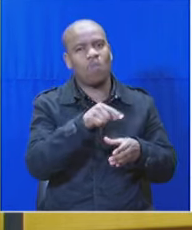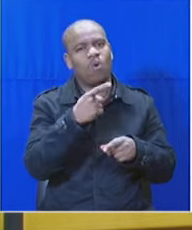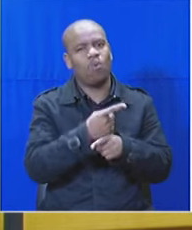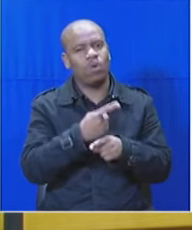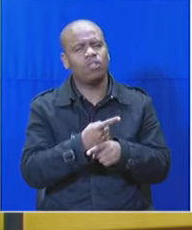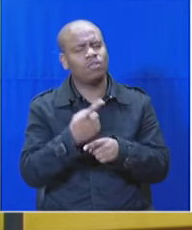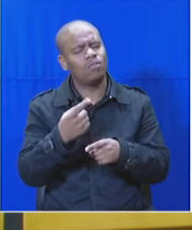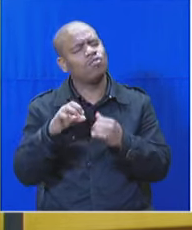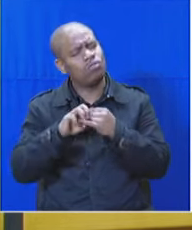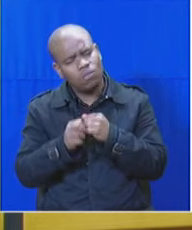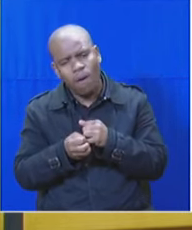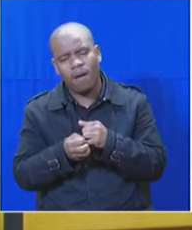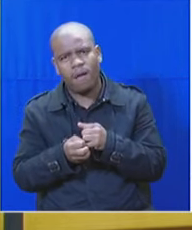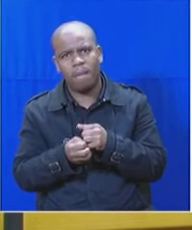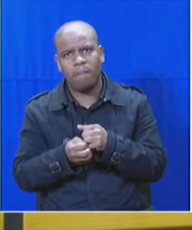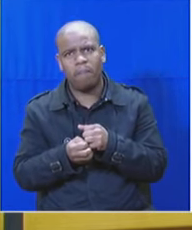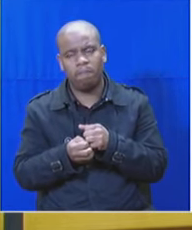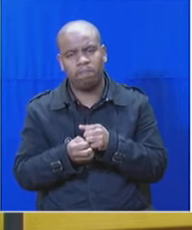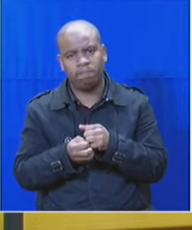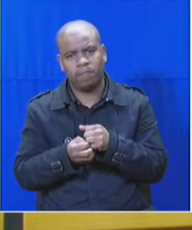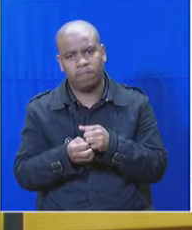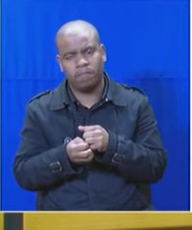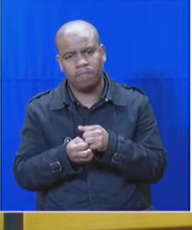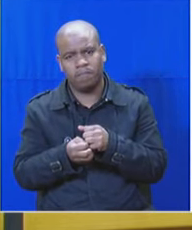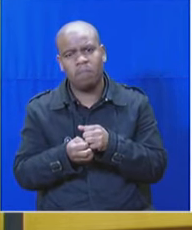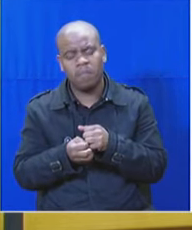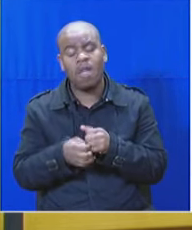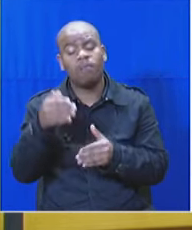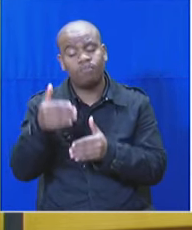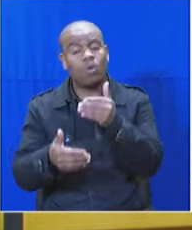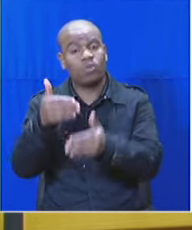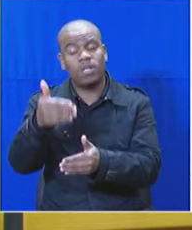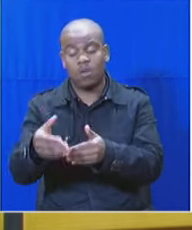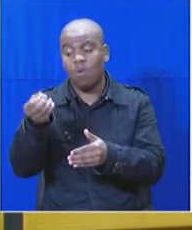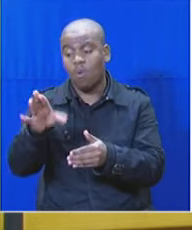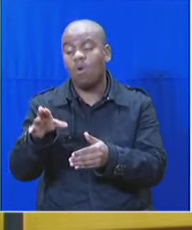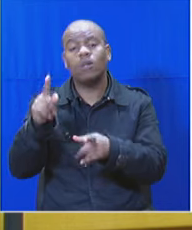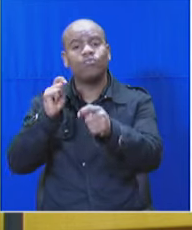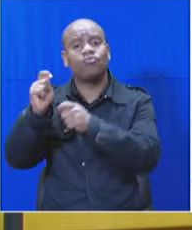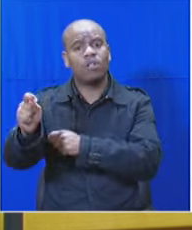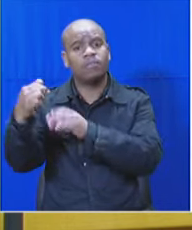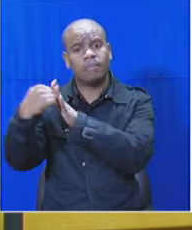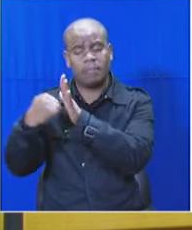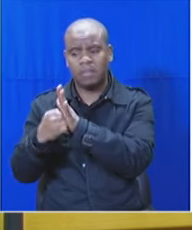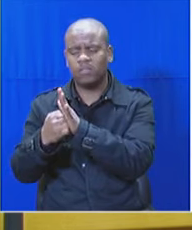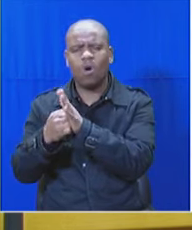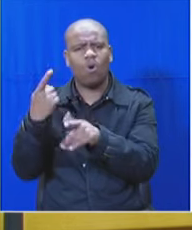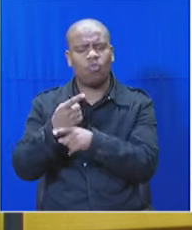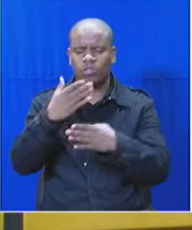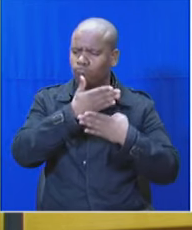to stall, if not sabotage, any progress or advancement of the transformation agenda and